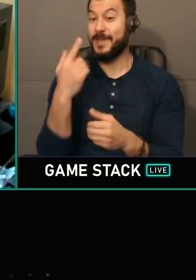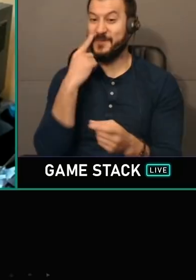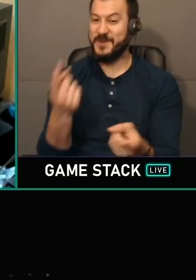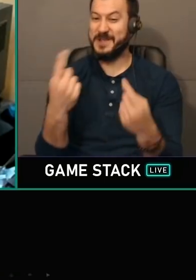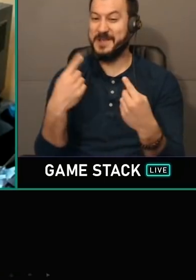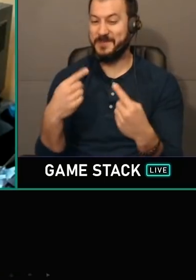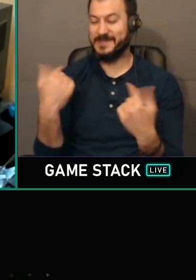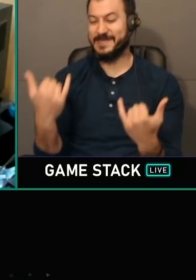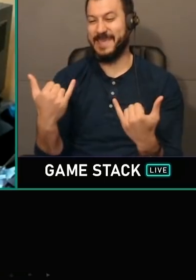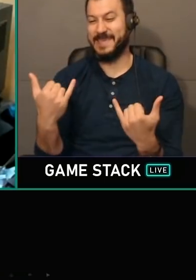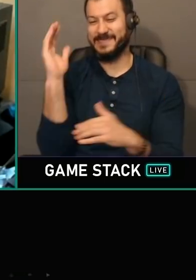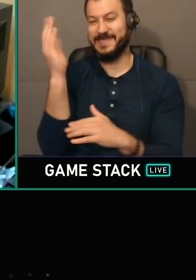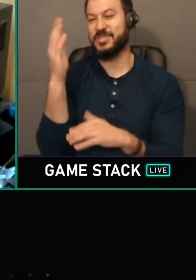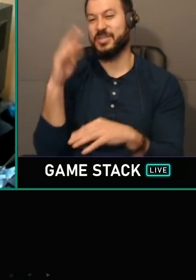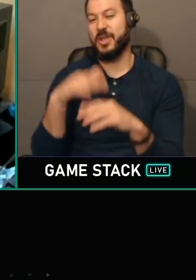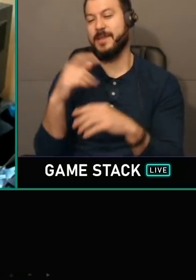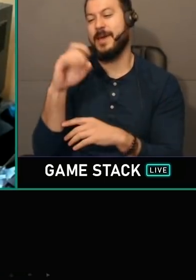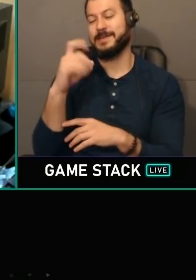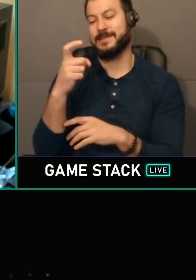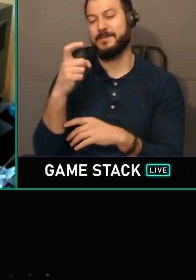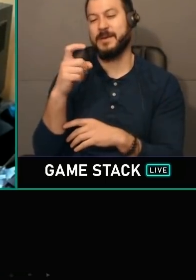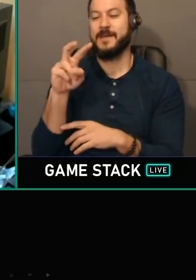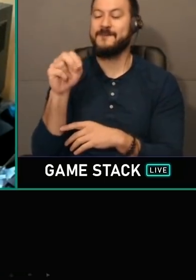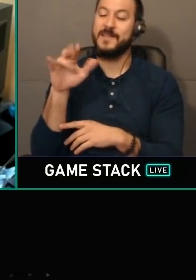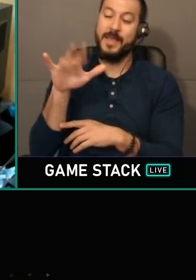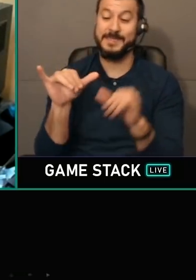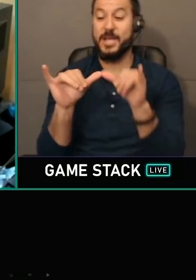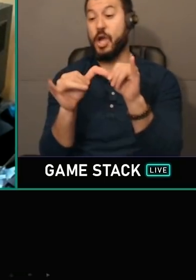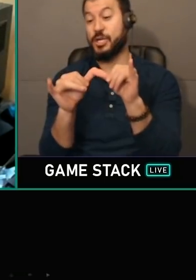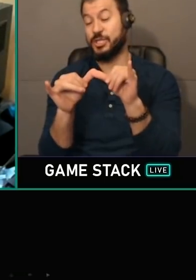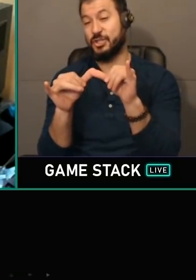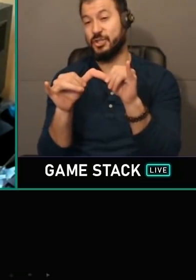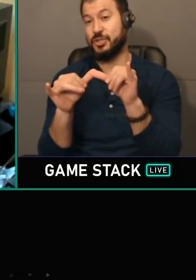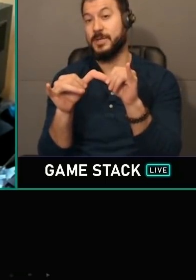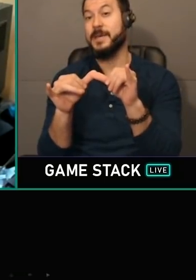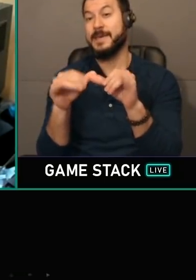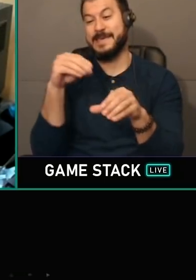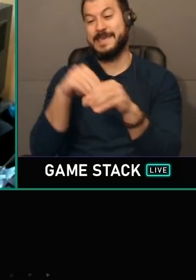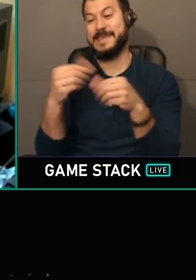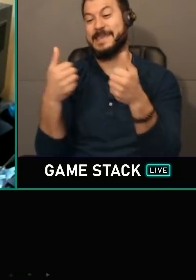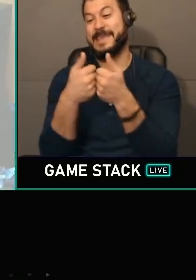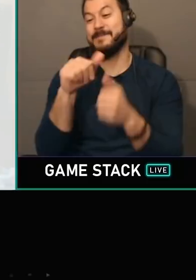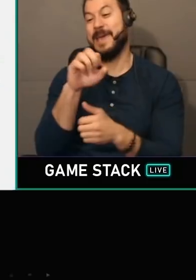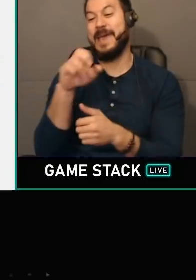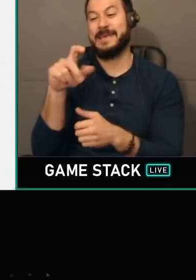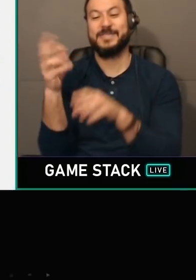session on the Xbox Velocity architecture and game asset streaming.